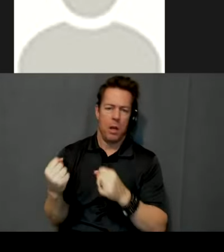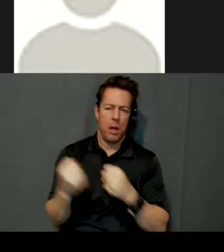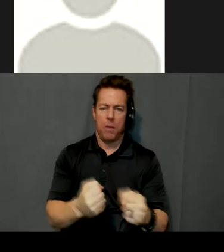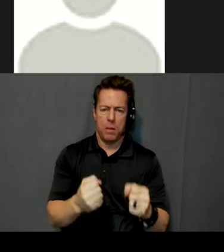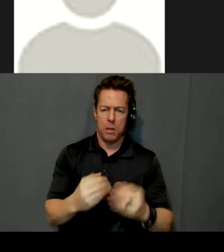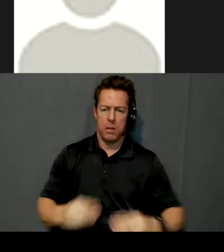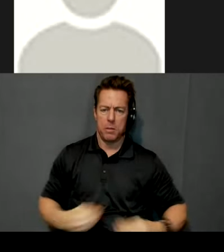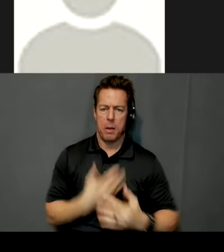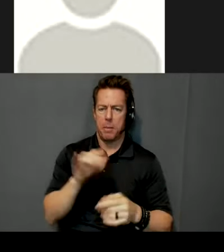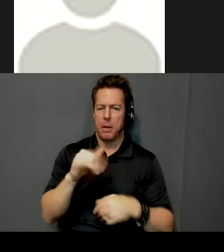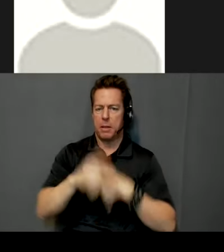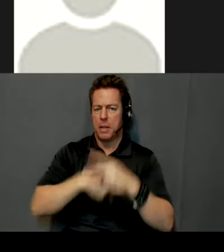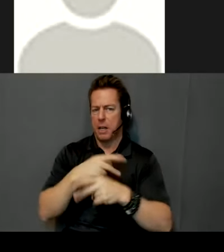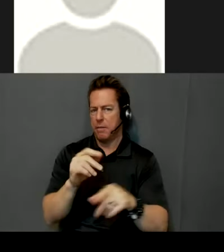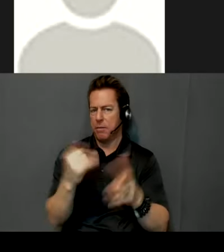inspired by this type of work.